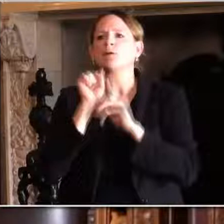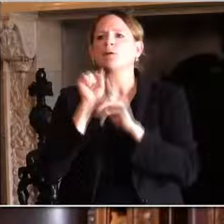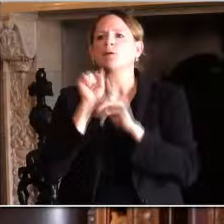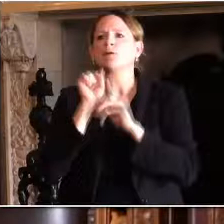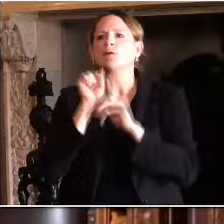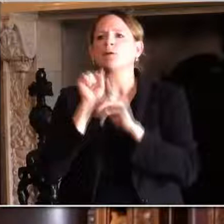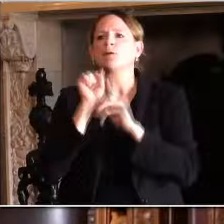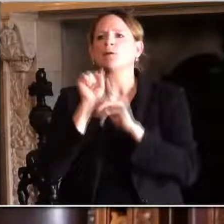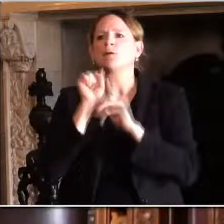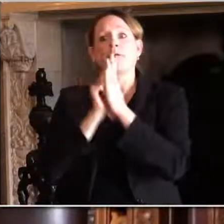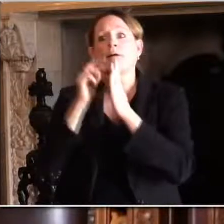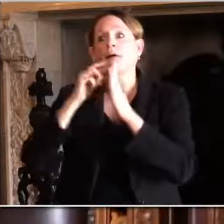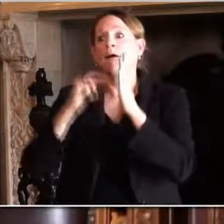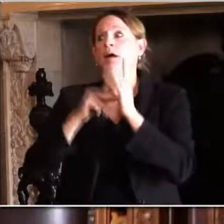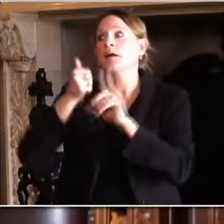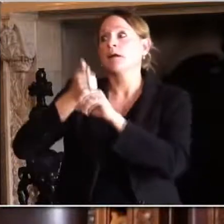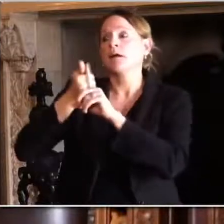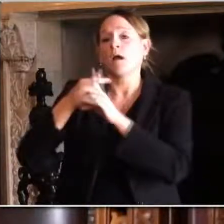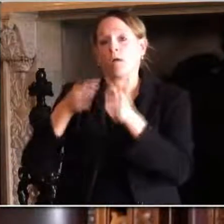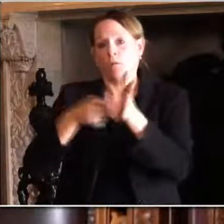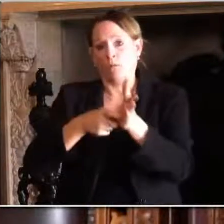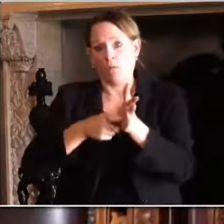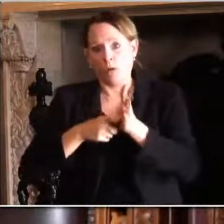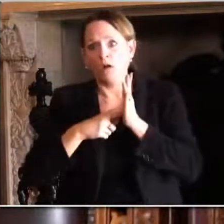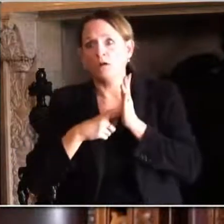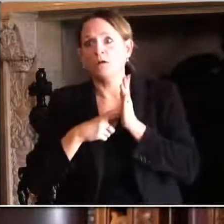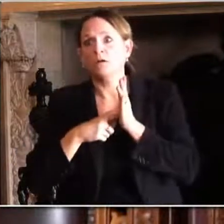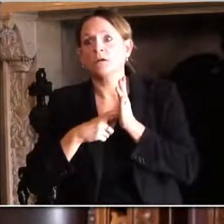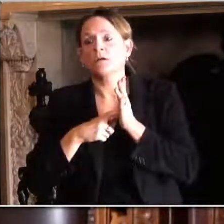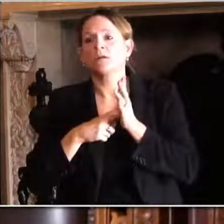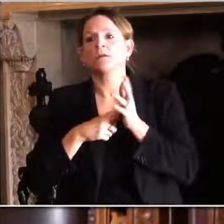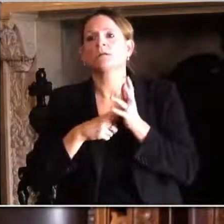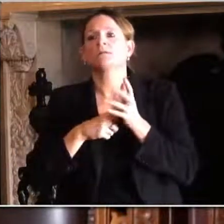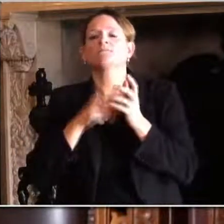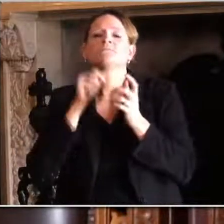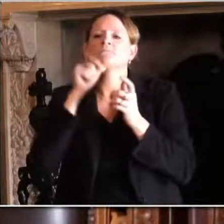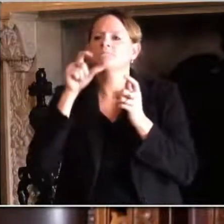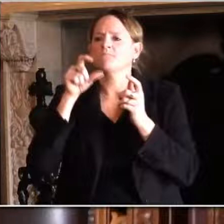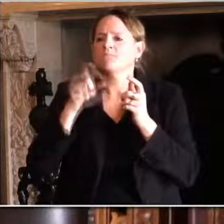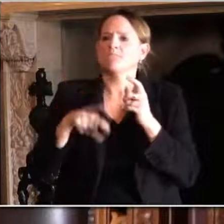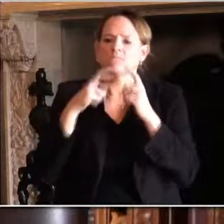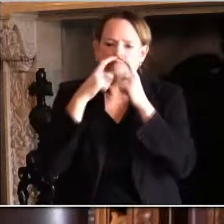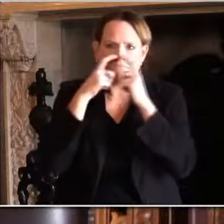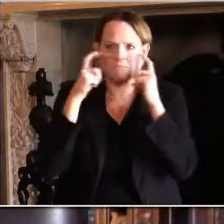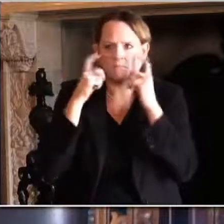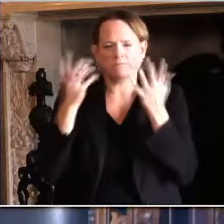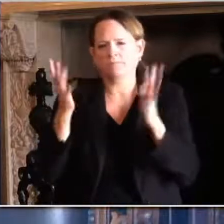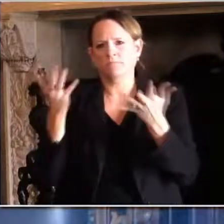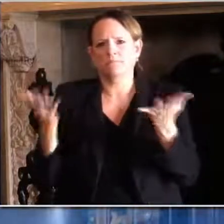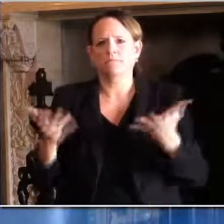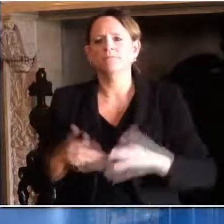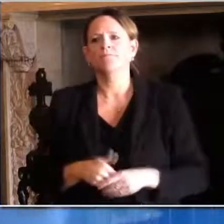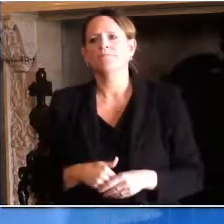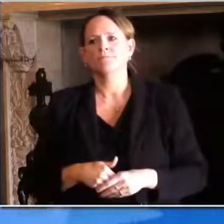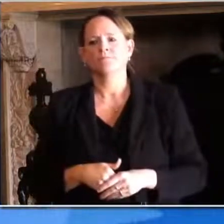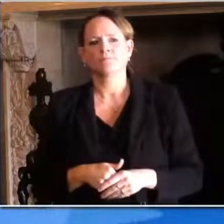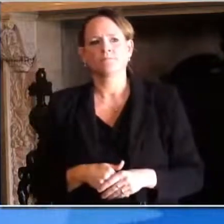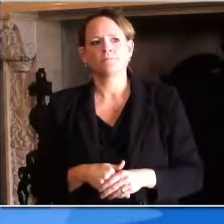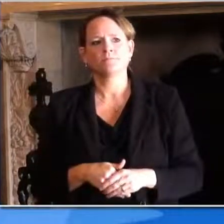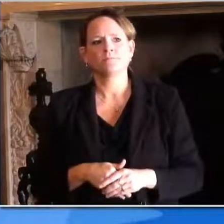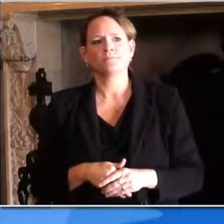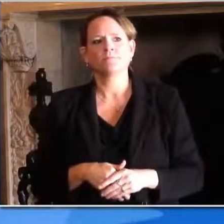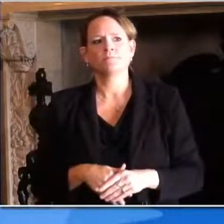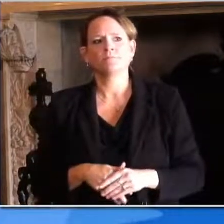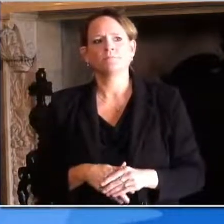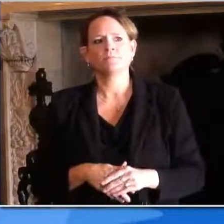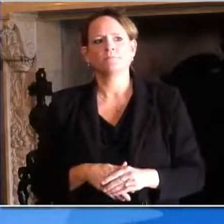would require come into conflict with wearing a mask. Thank you, Dan. Now to Ryan Curry from